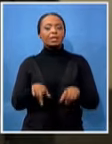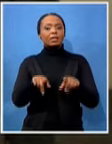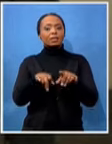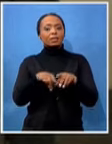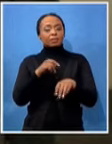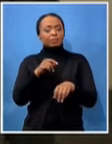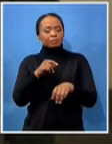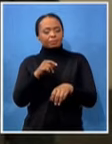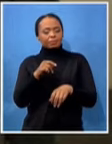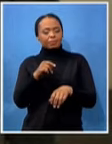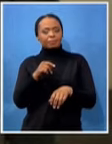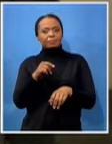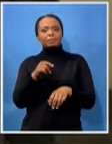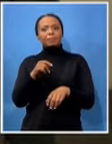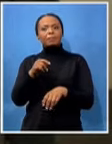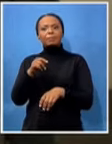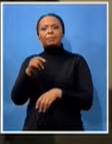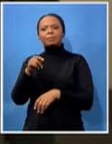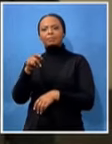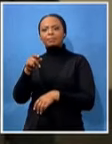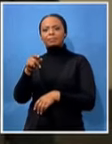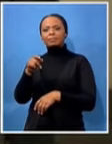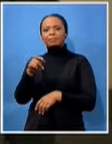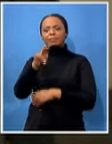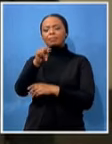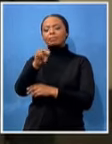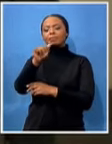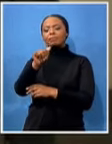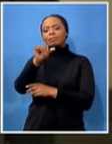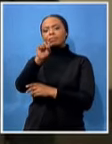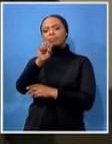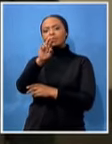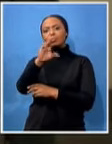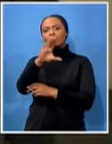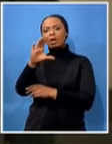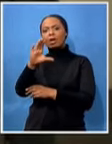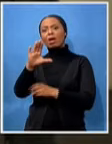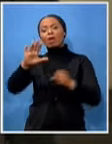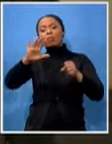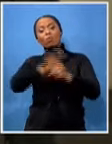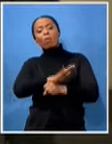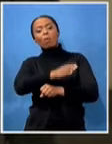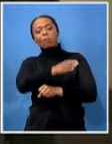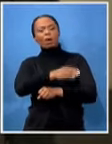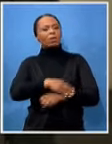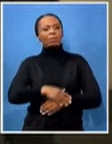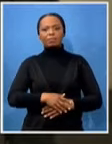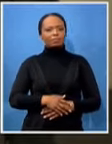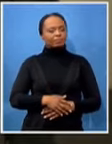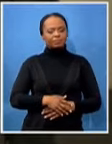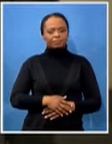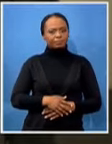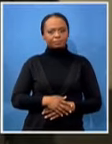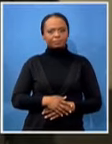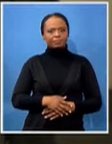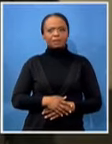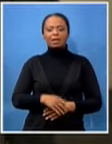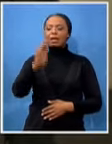full. And even if you had to get pressure in Bara and